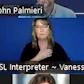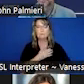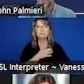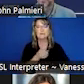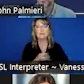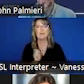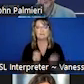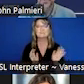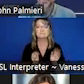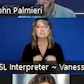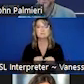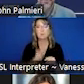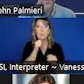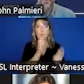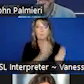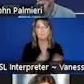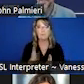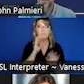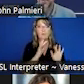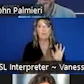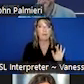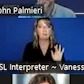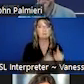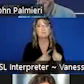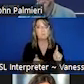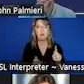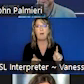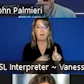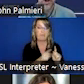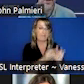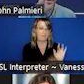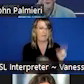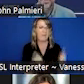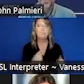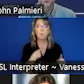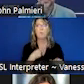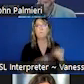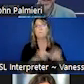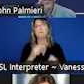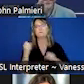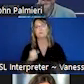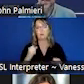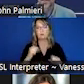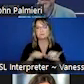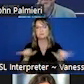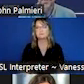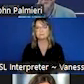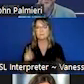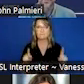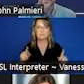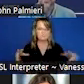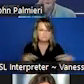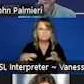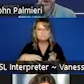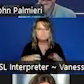mean, obviously we don't plan for these things, but at the end of the day, it will help us make the system stronger. And people rallied in